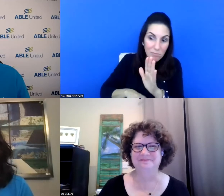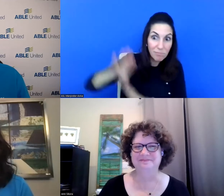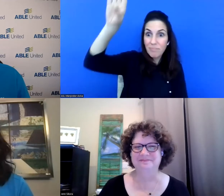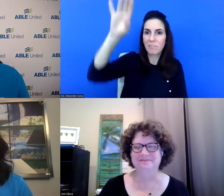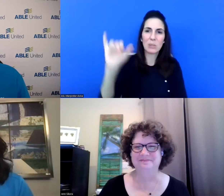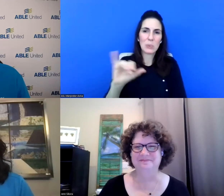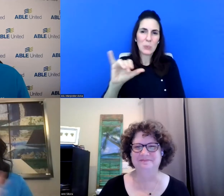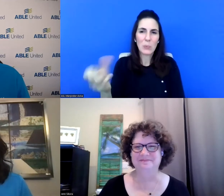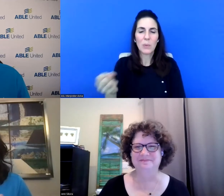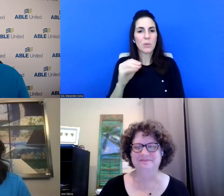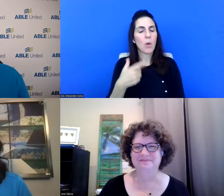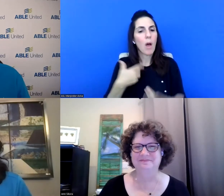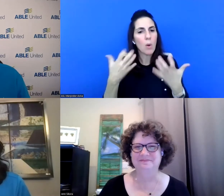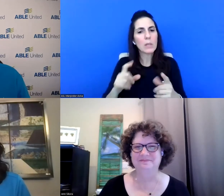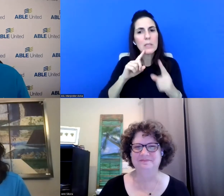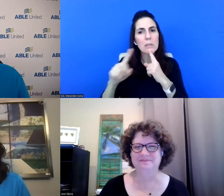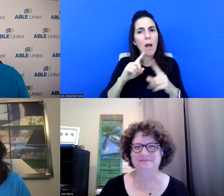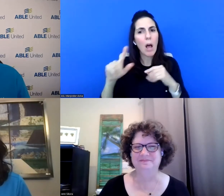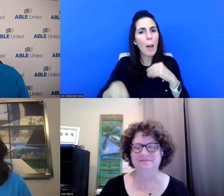But let's kind of talk about